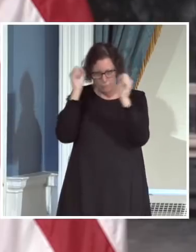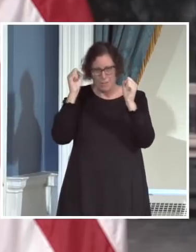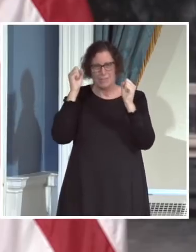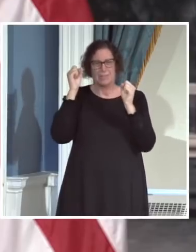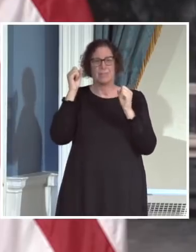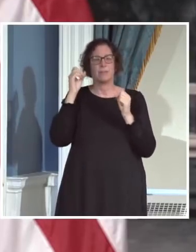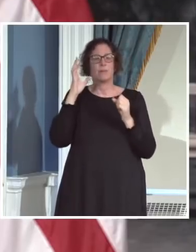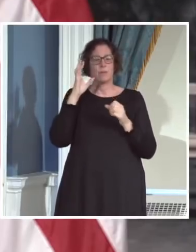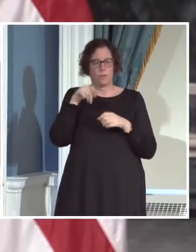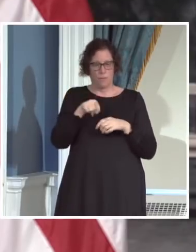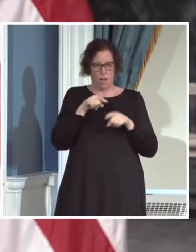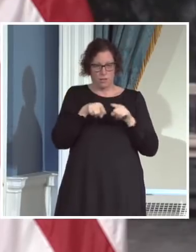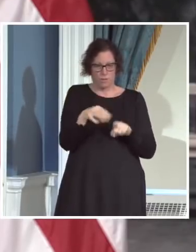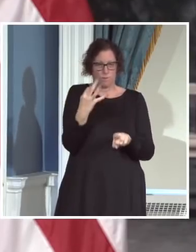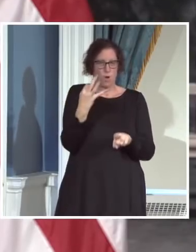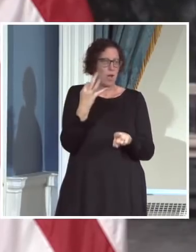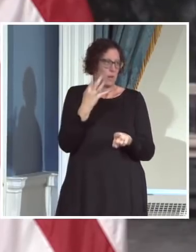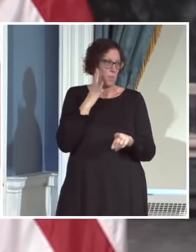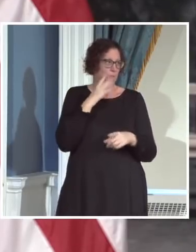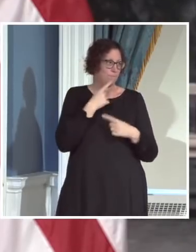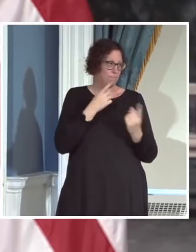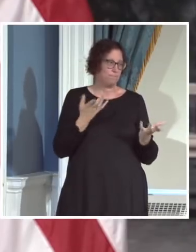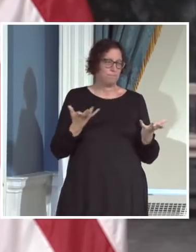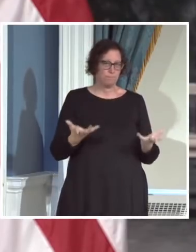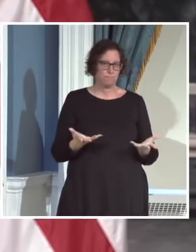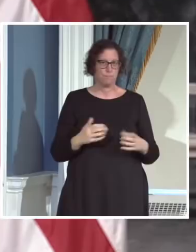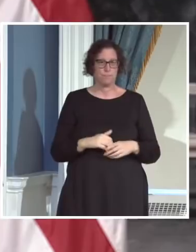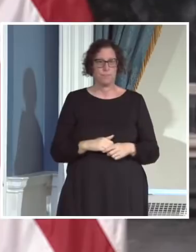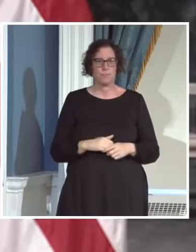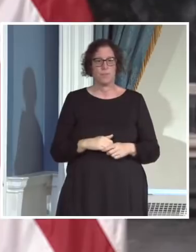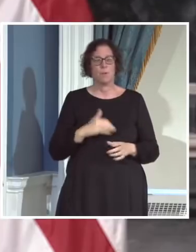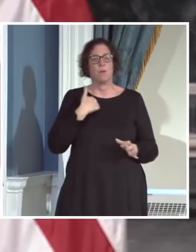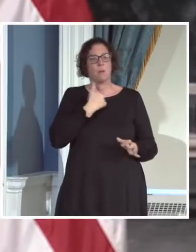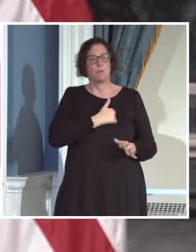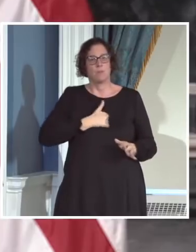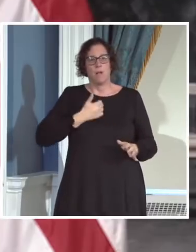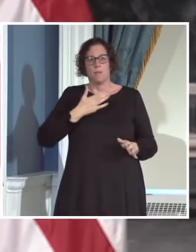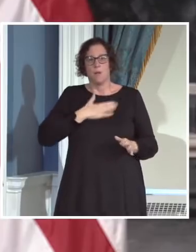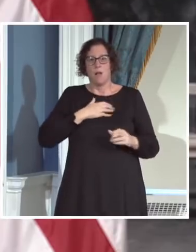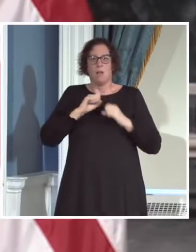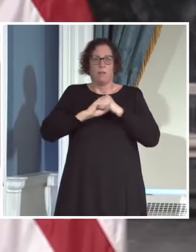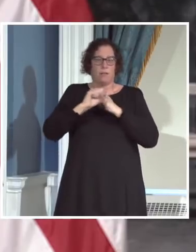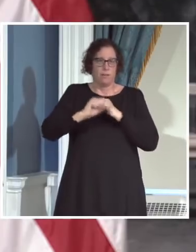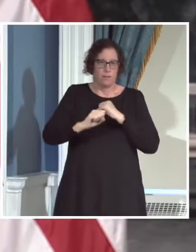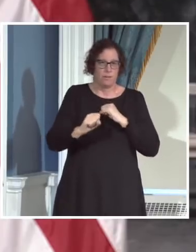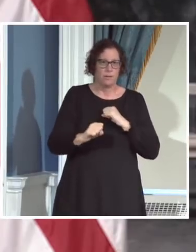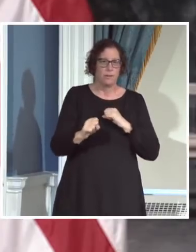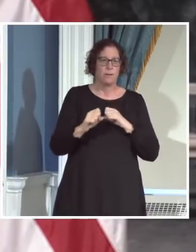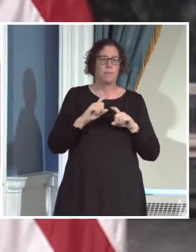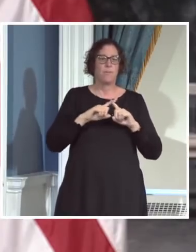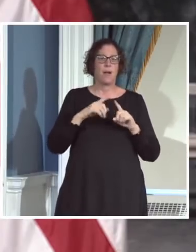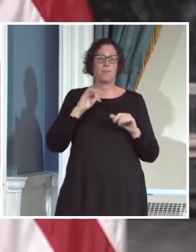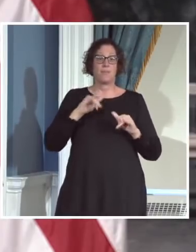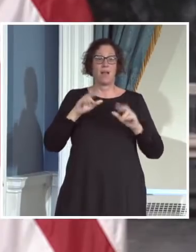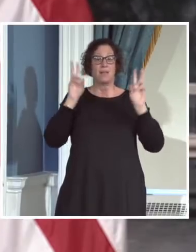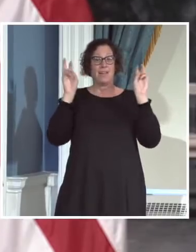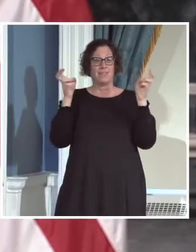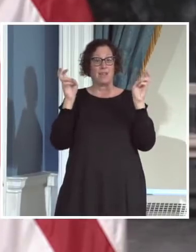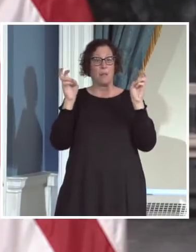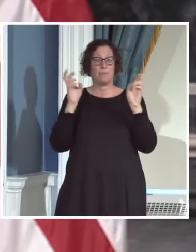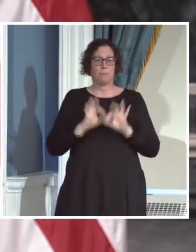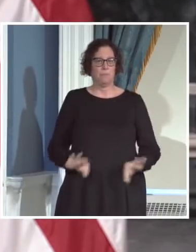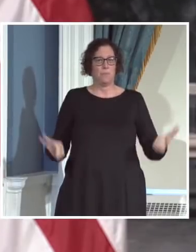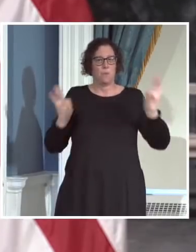That's the level we're at now. So the point, I'm sorry for the long answer, but it's a very, very crucial topic. The beds we can do,